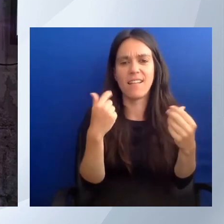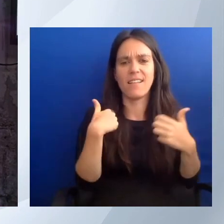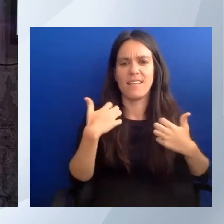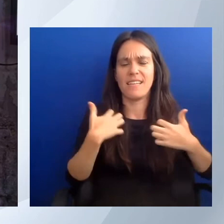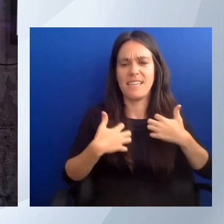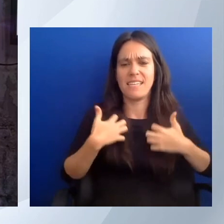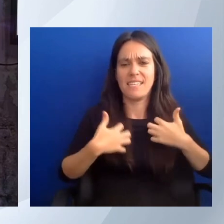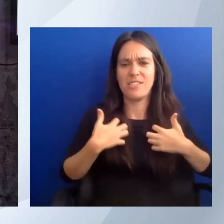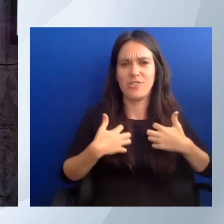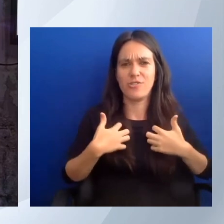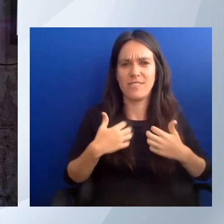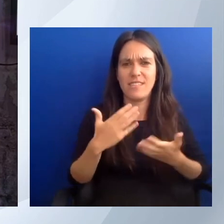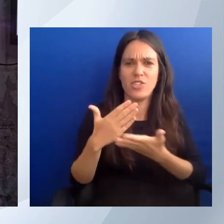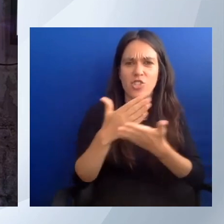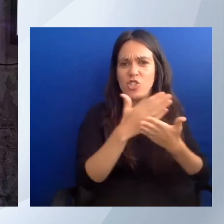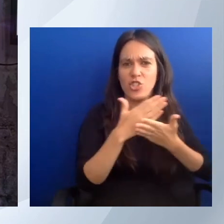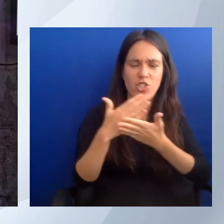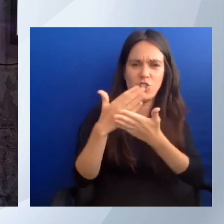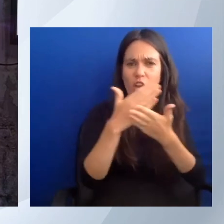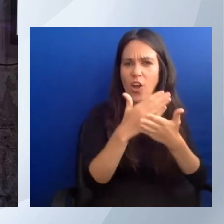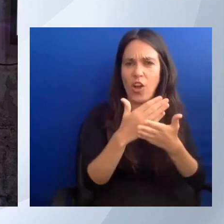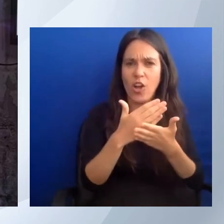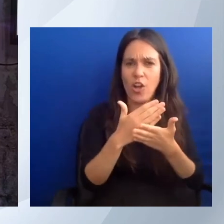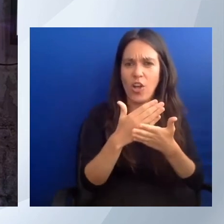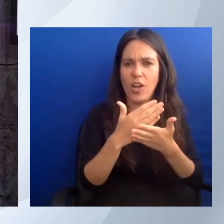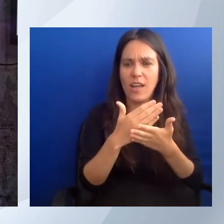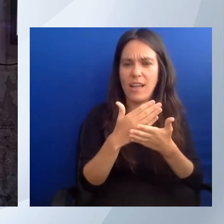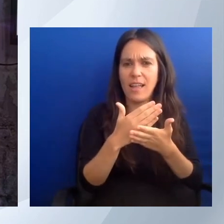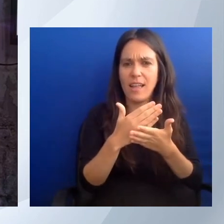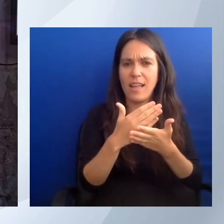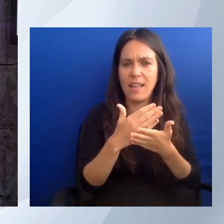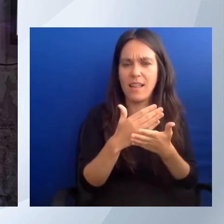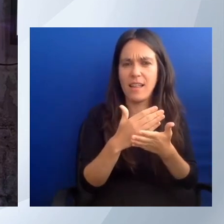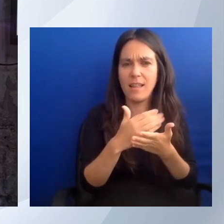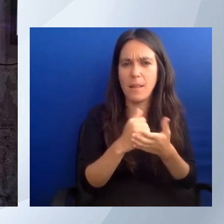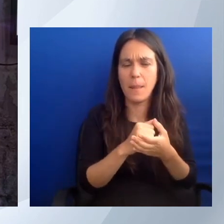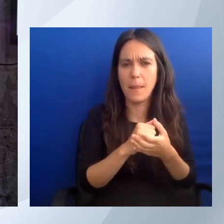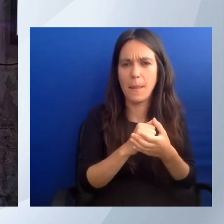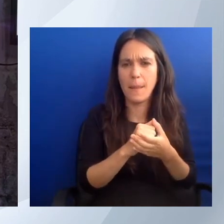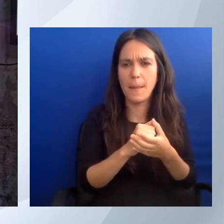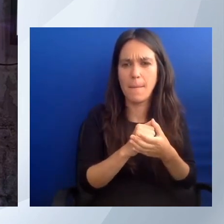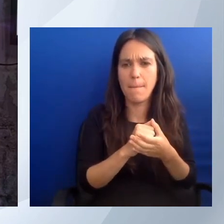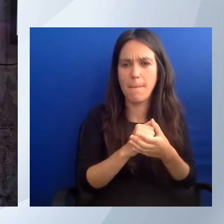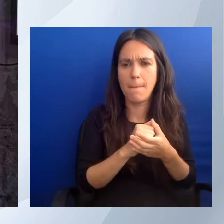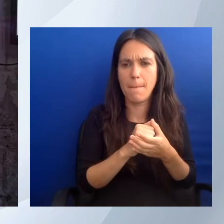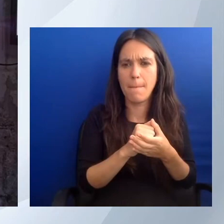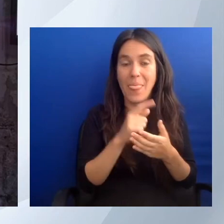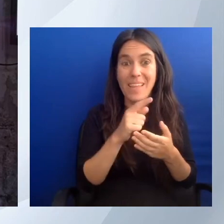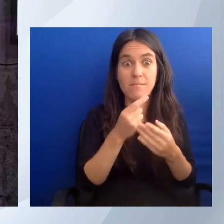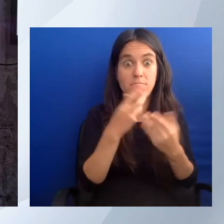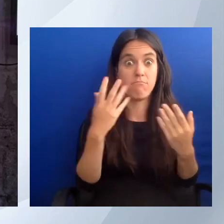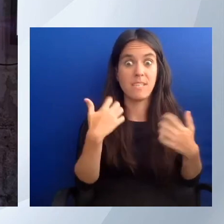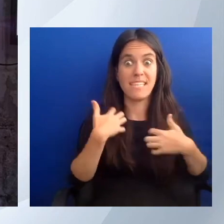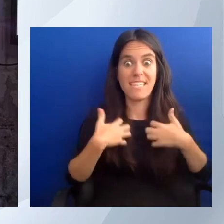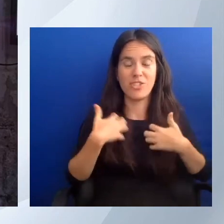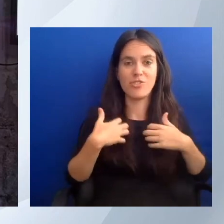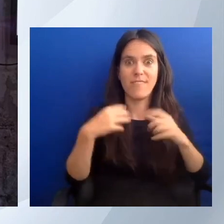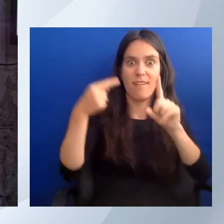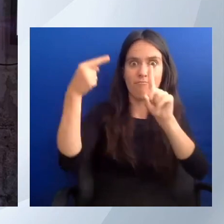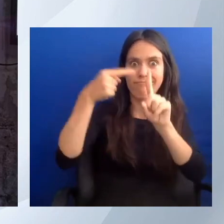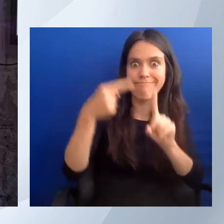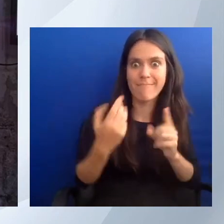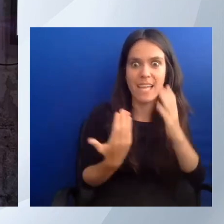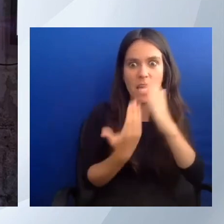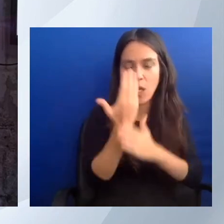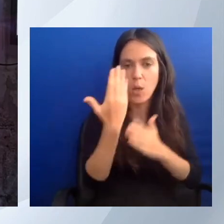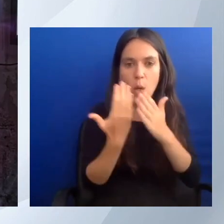like guru talking about Markdown and like all these cool features, and I think that's like really cool, and it